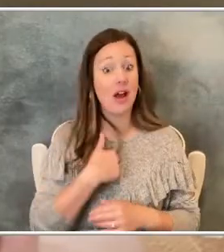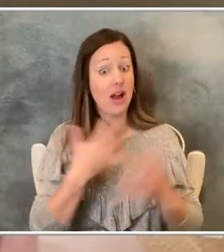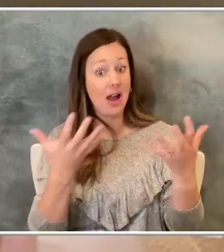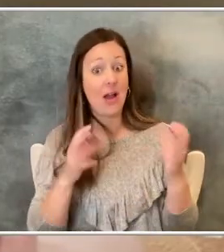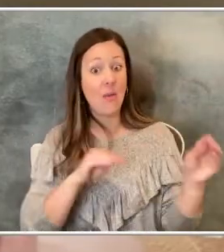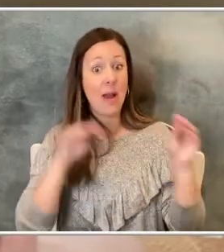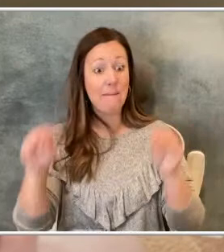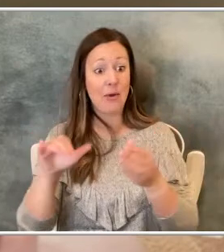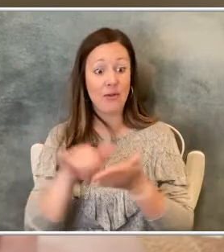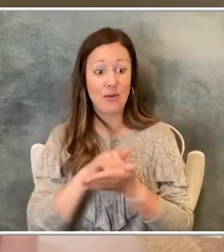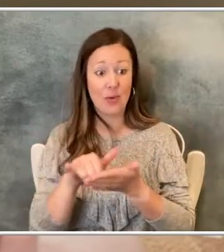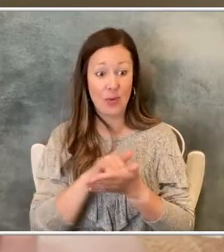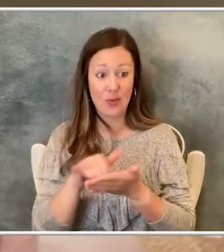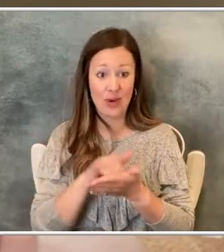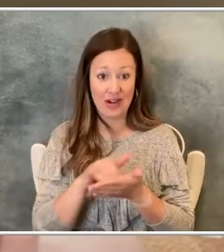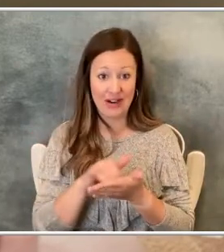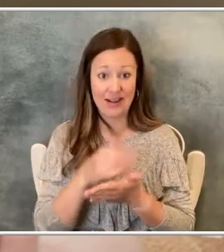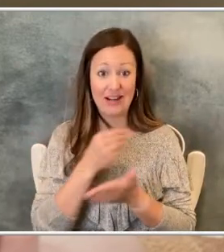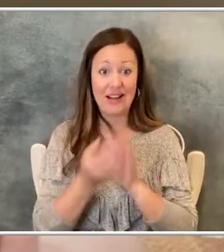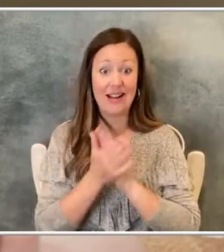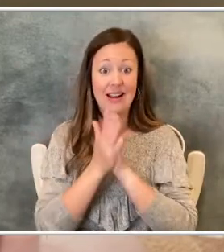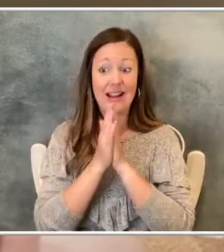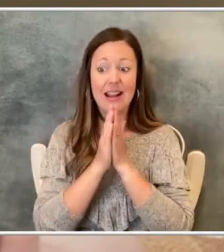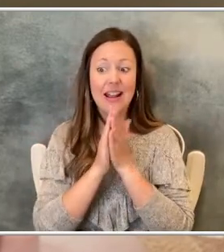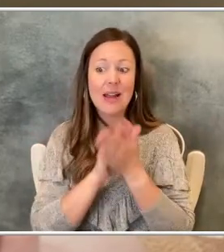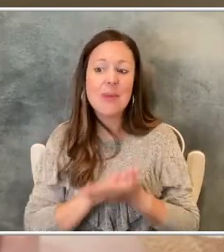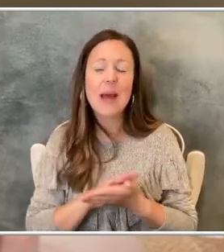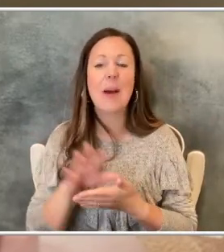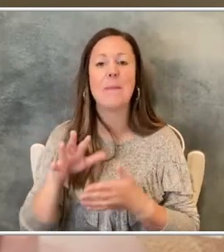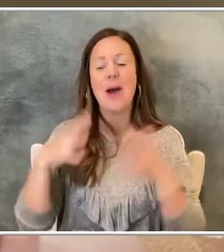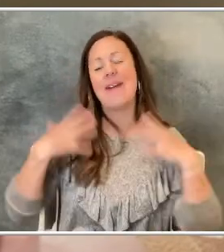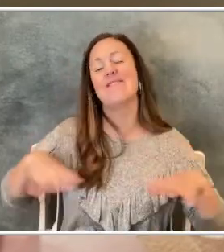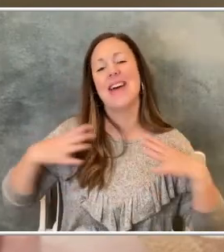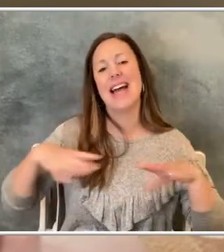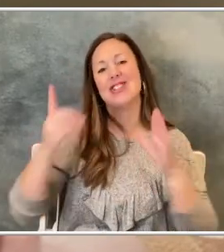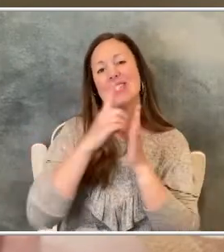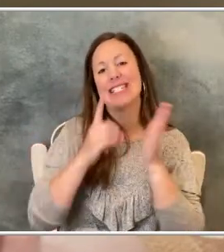York and be a fashion designer.